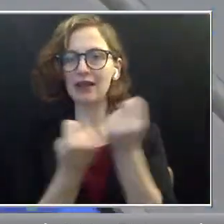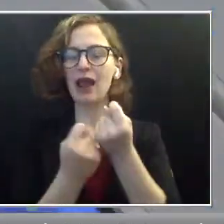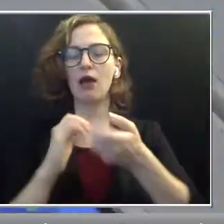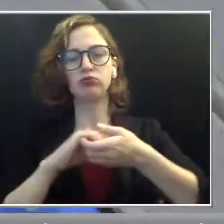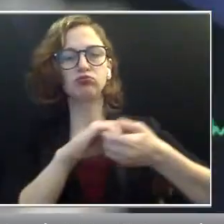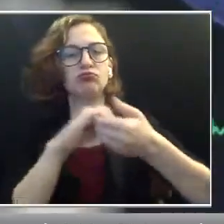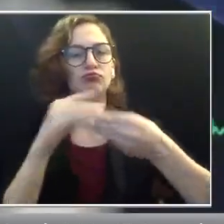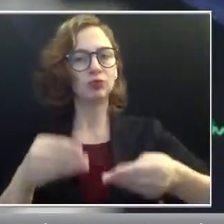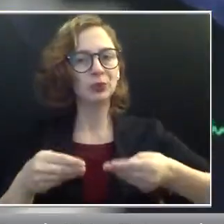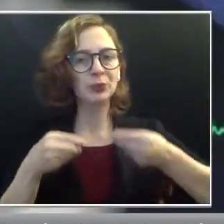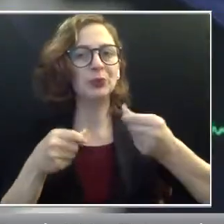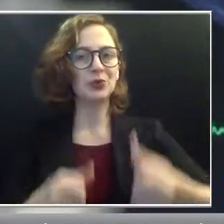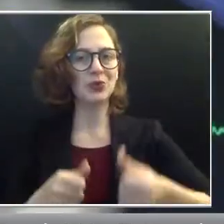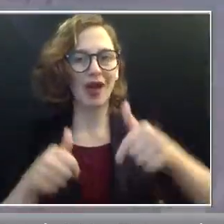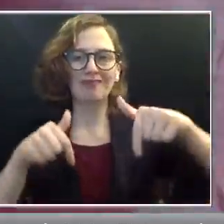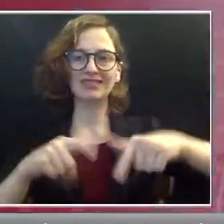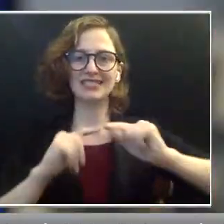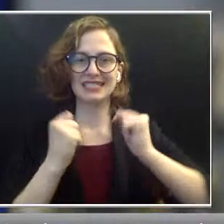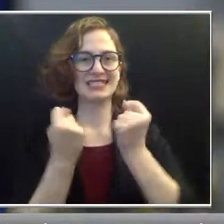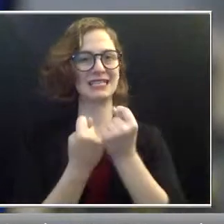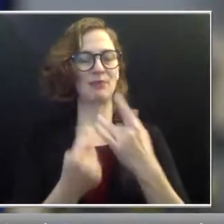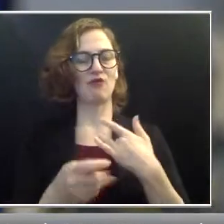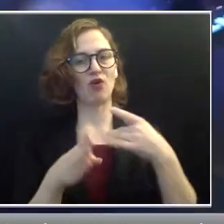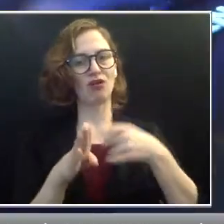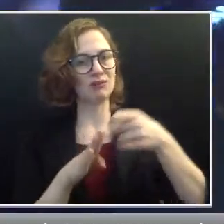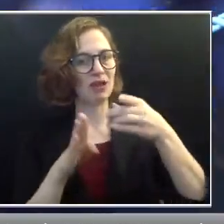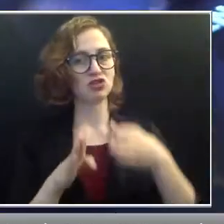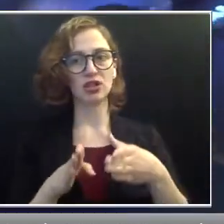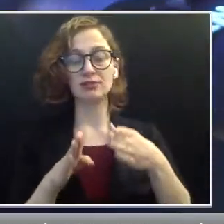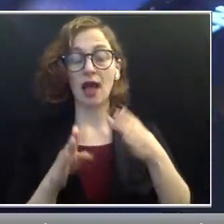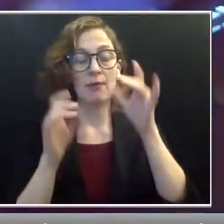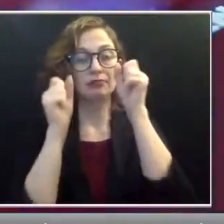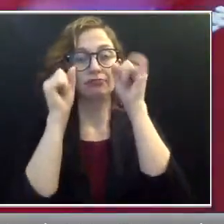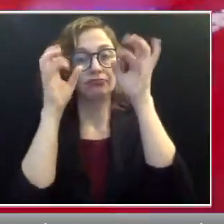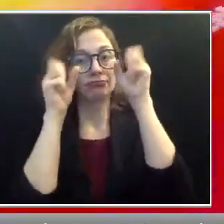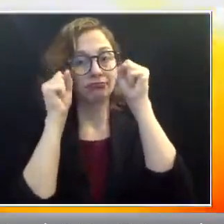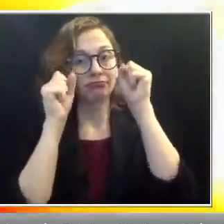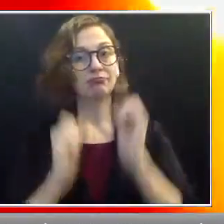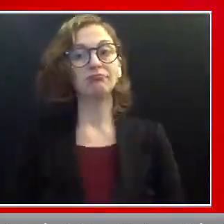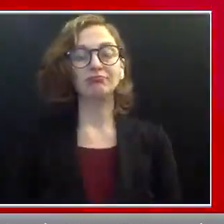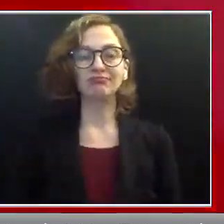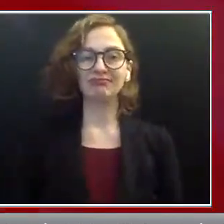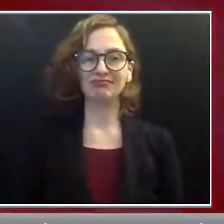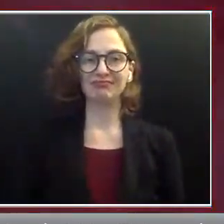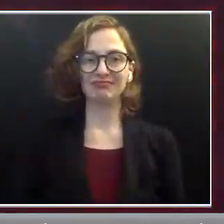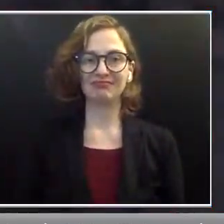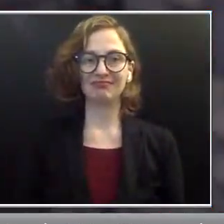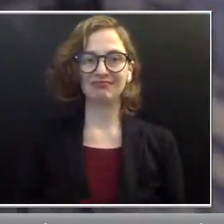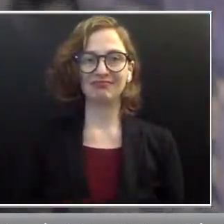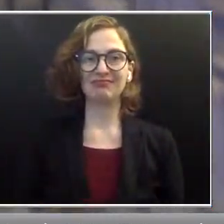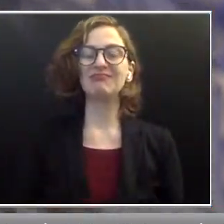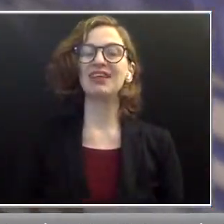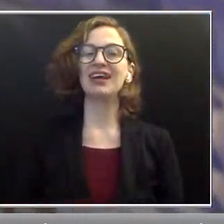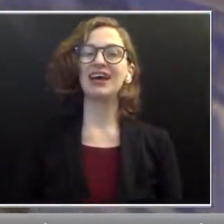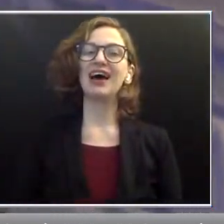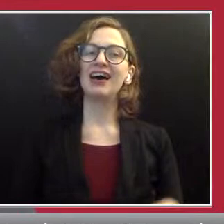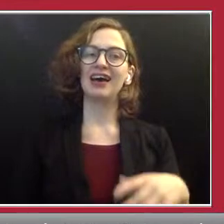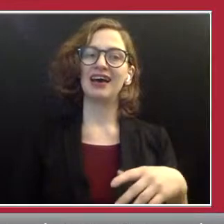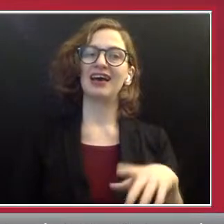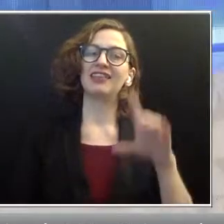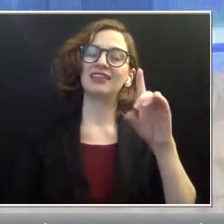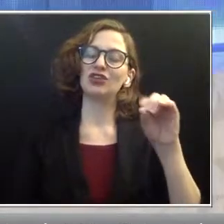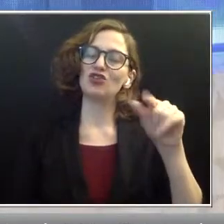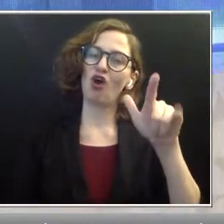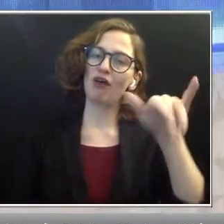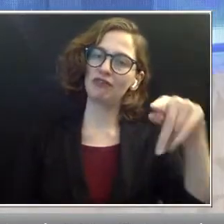heart specialists. I mean, it's just unreal. Stand by to set up show. And the Dolph C. Simons Jr. Family Broadcast Studio. Roll